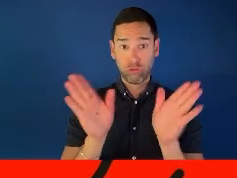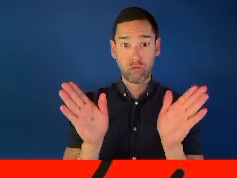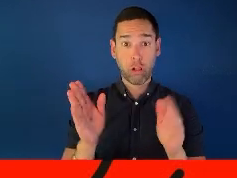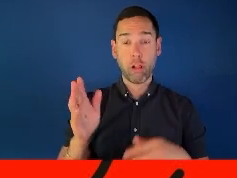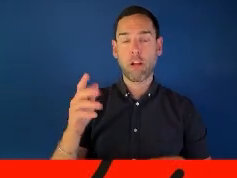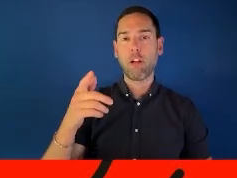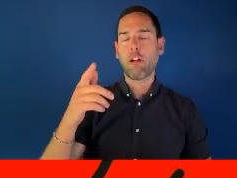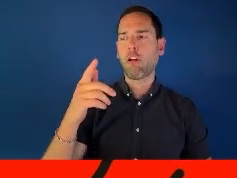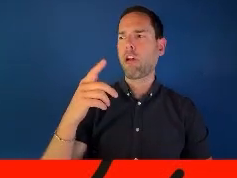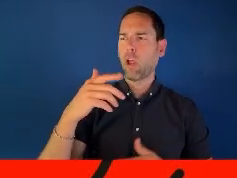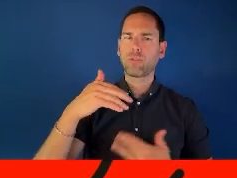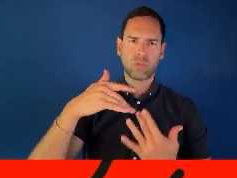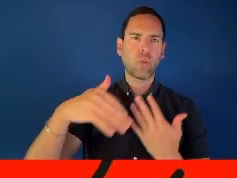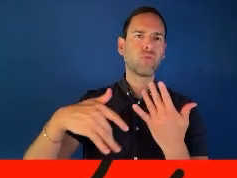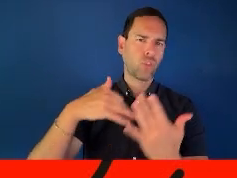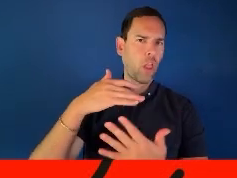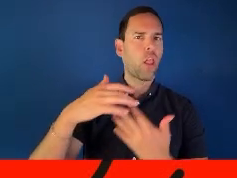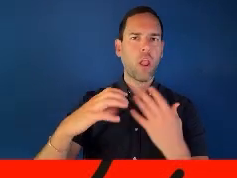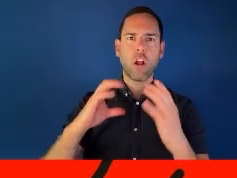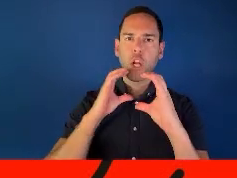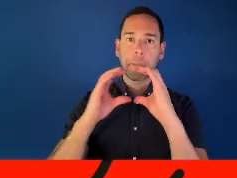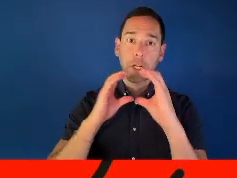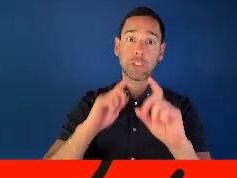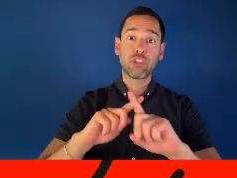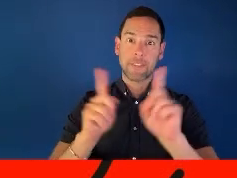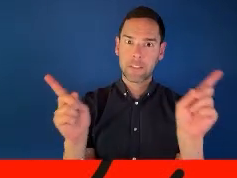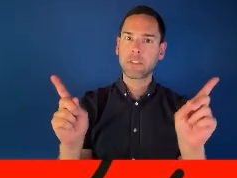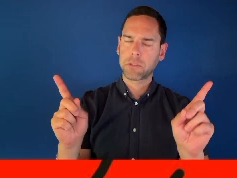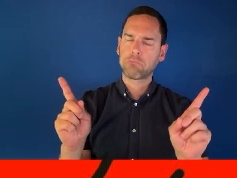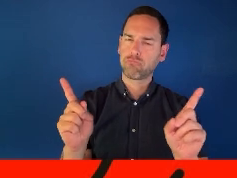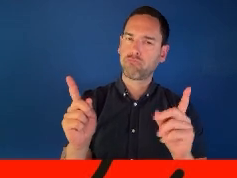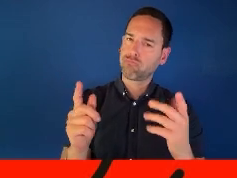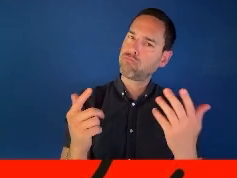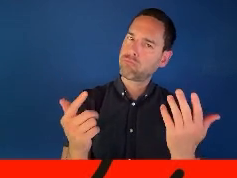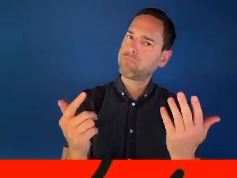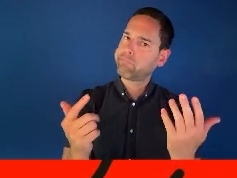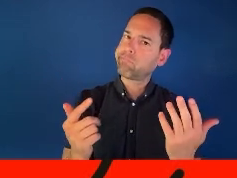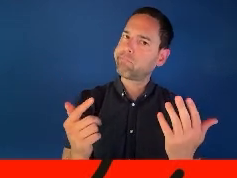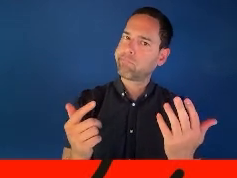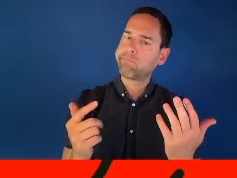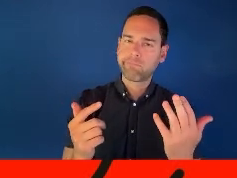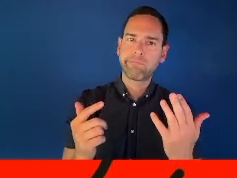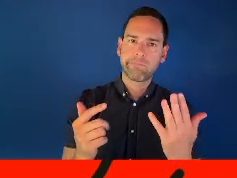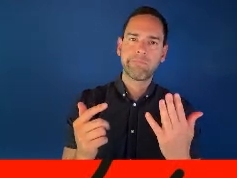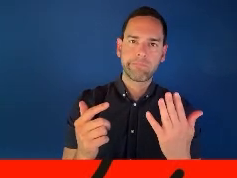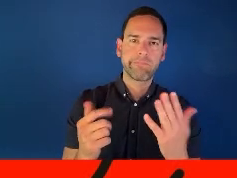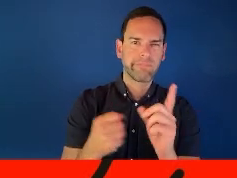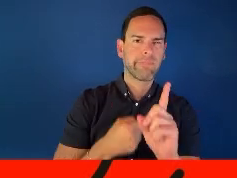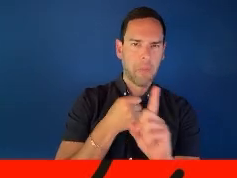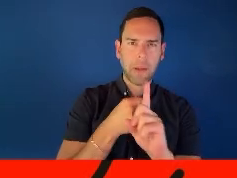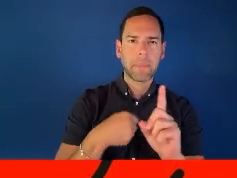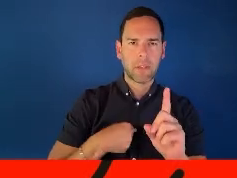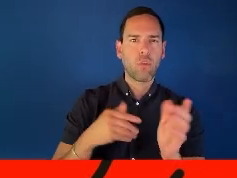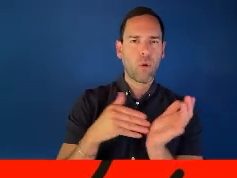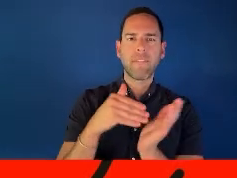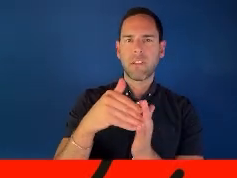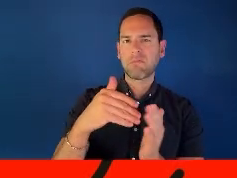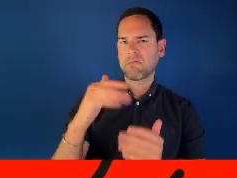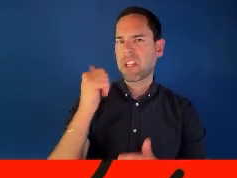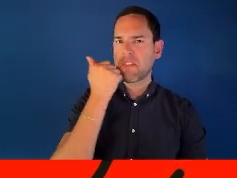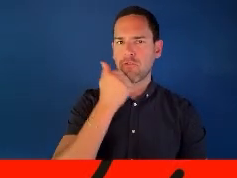sensitivities. There are kind of some comorbid things that go along with autism frequently, like